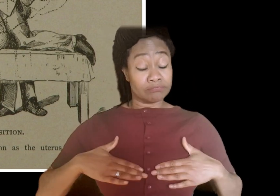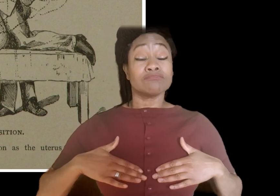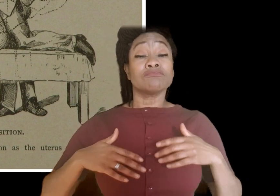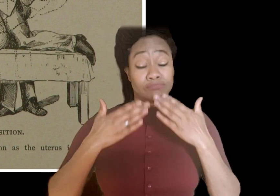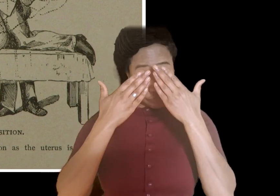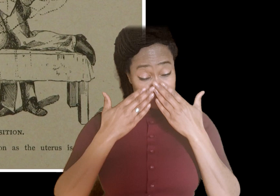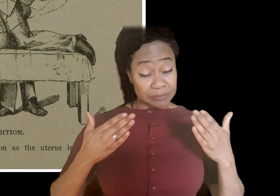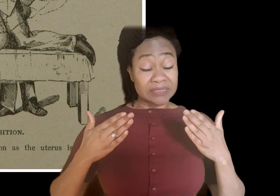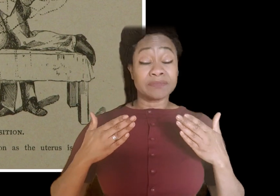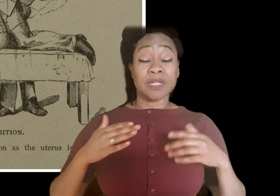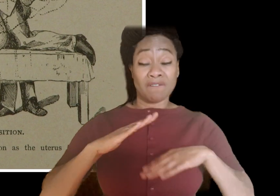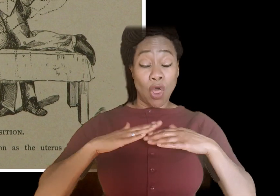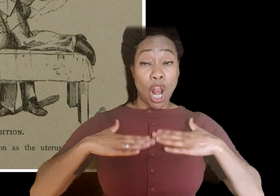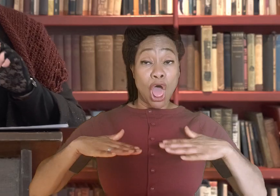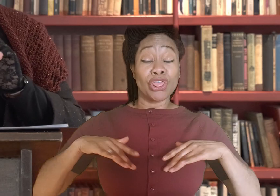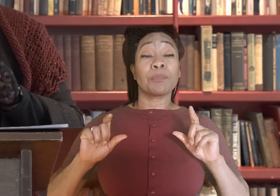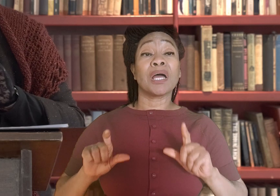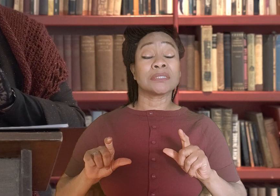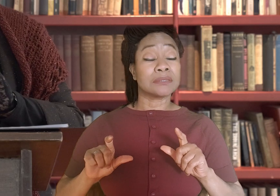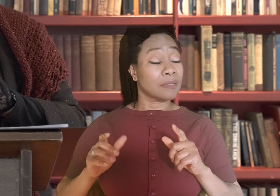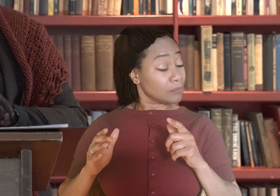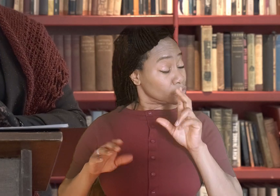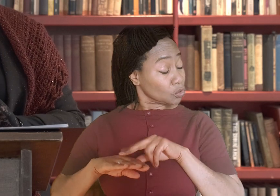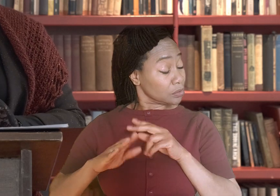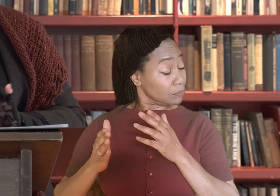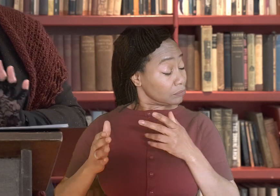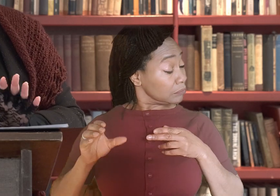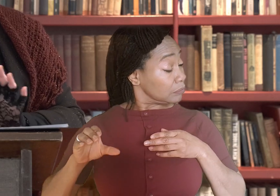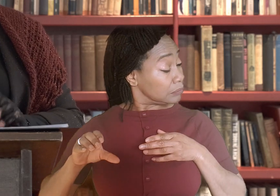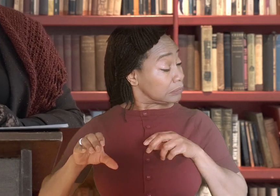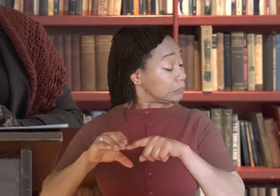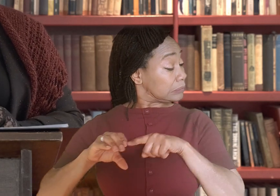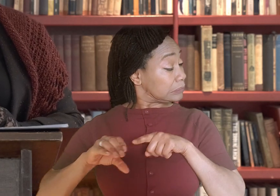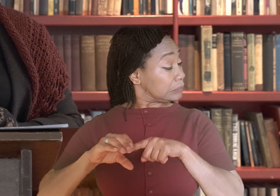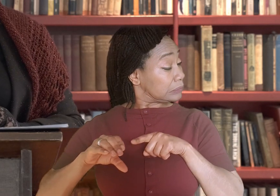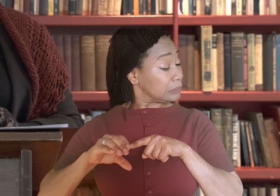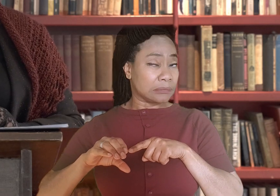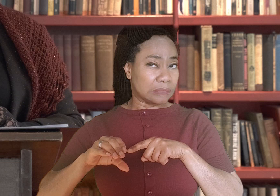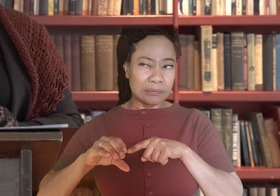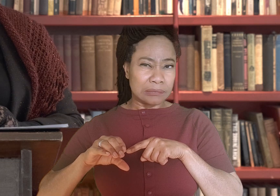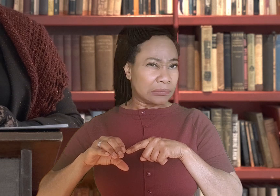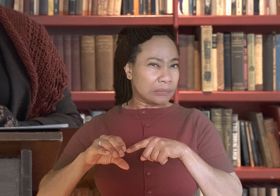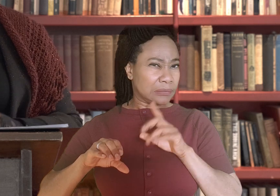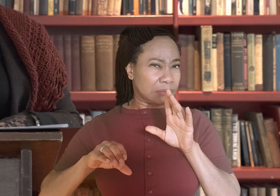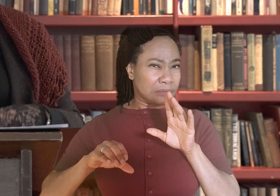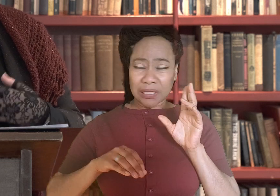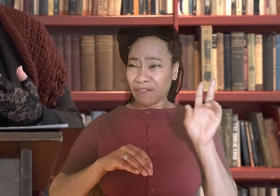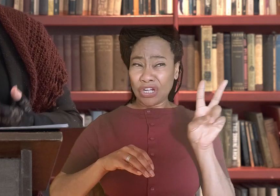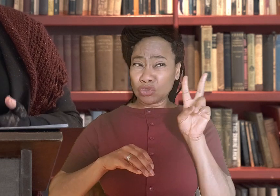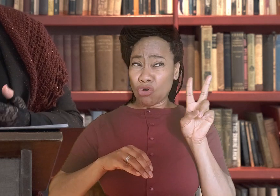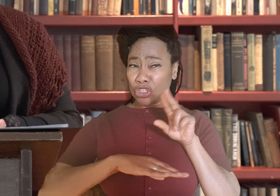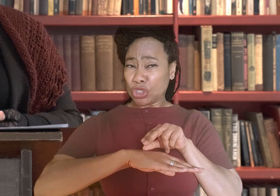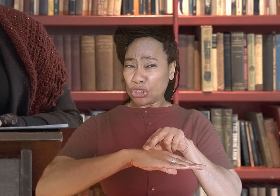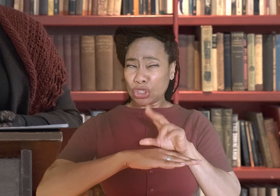his head turned, never inspecting the patient. But Victorian era doctors weren't massively keen on this practice.